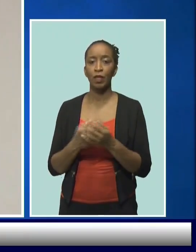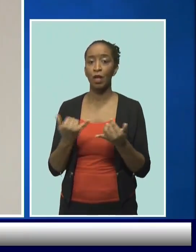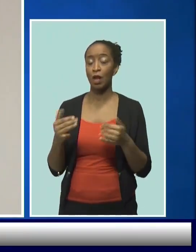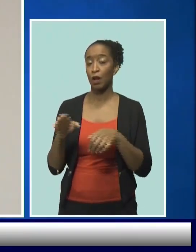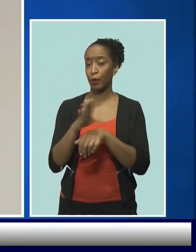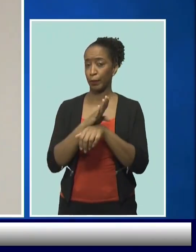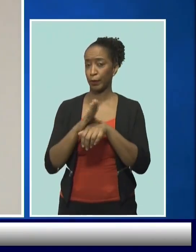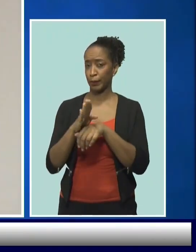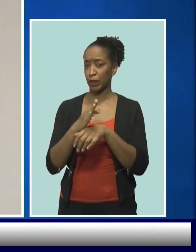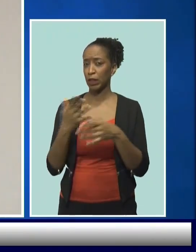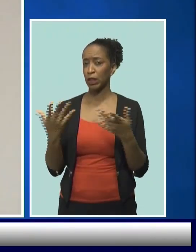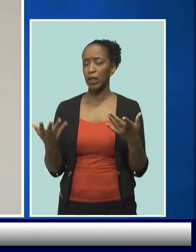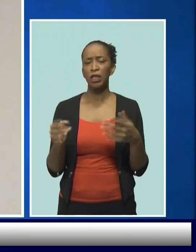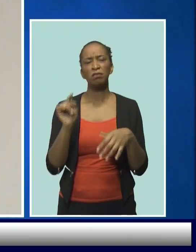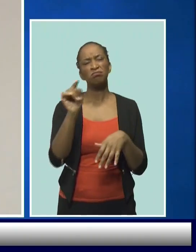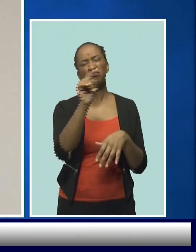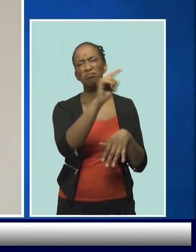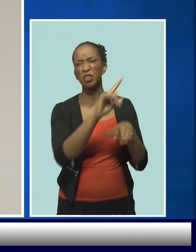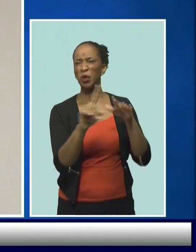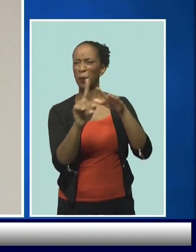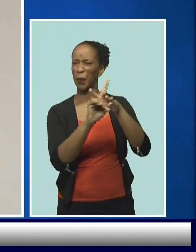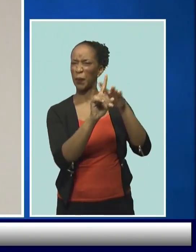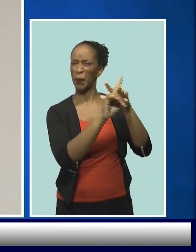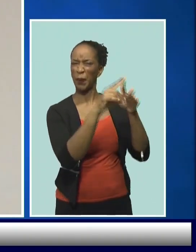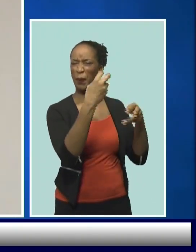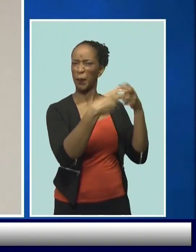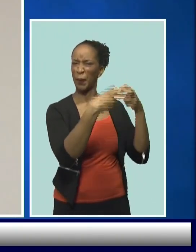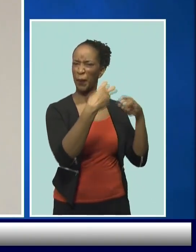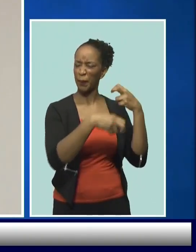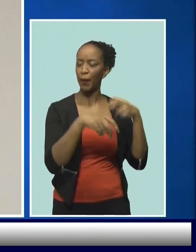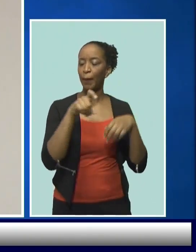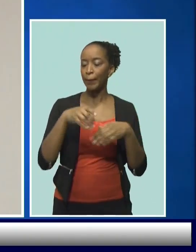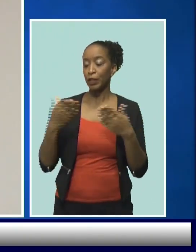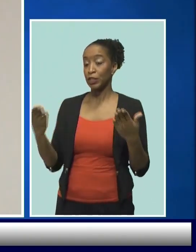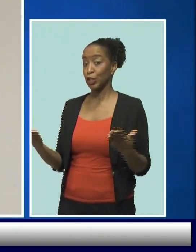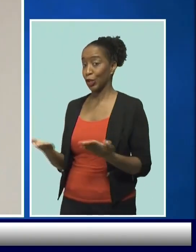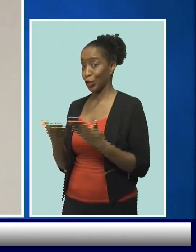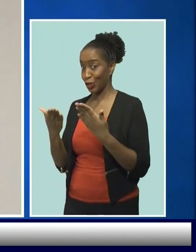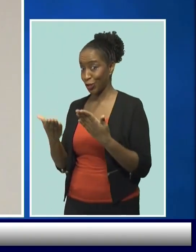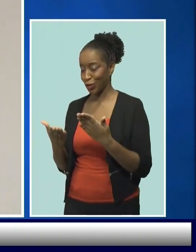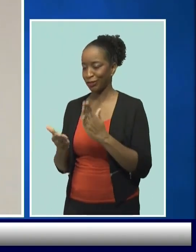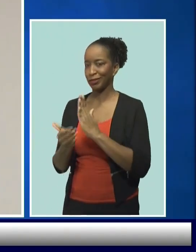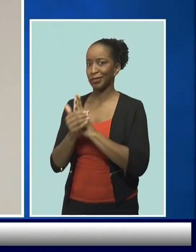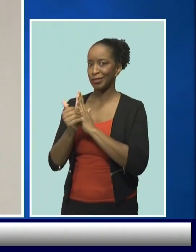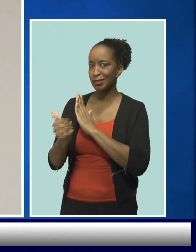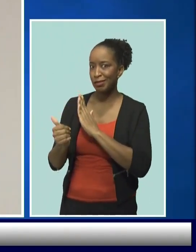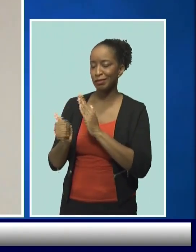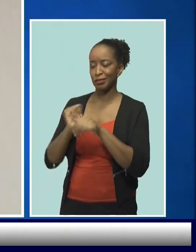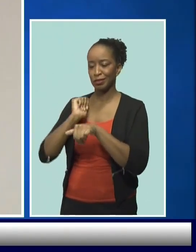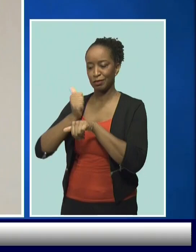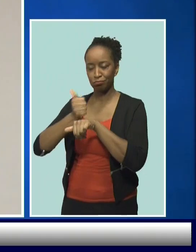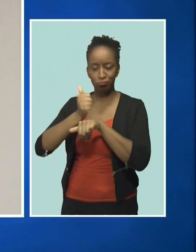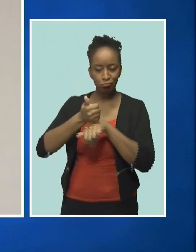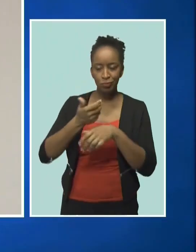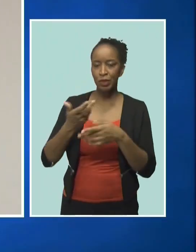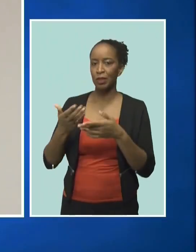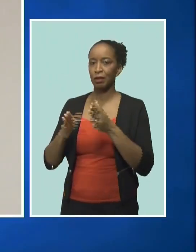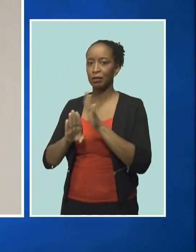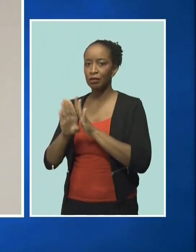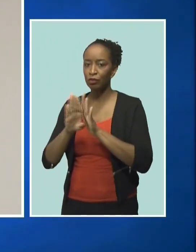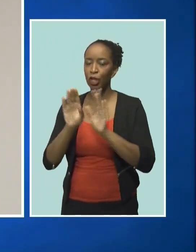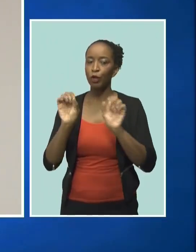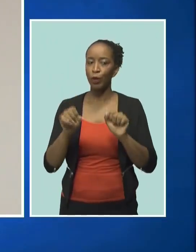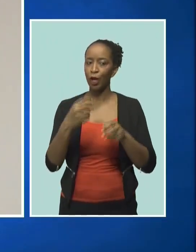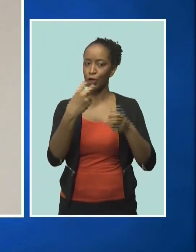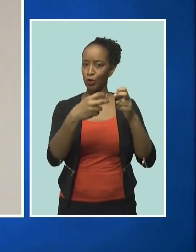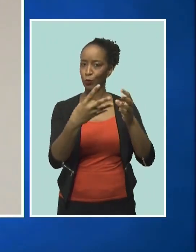for global solutions. And what do I mean by that? You young people, and to the teachers and to the principal, you must now see